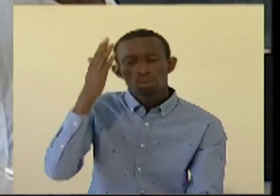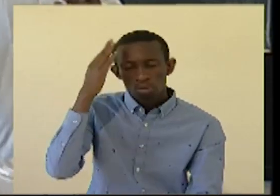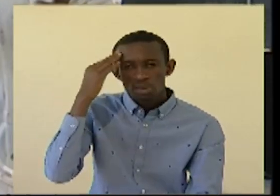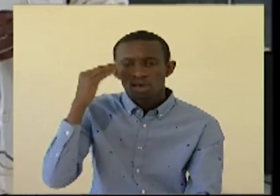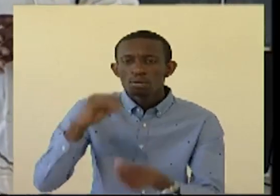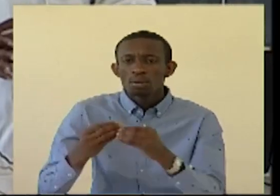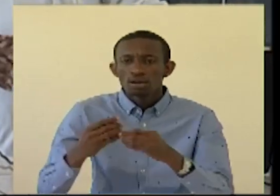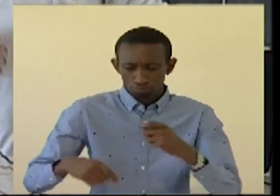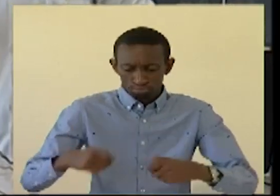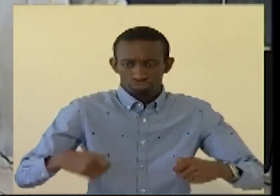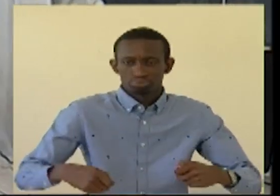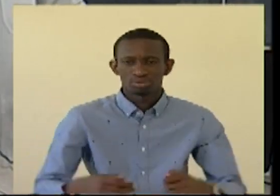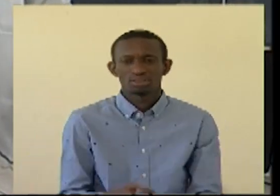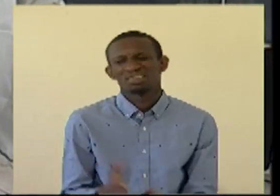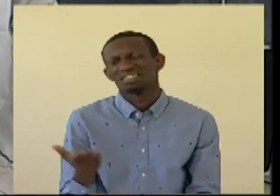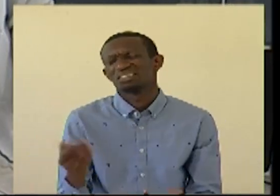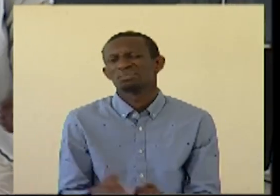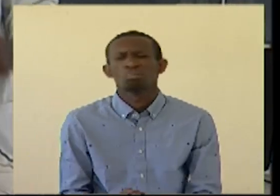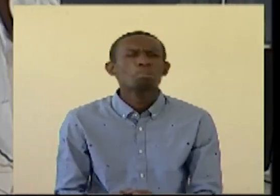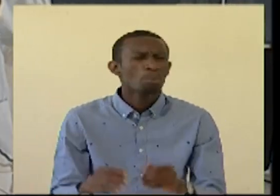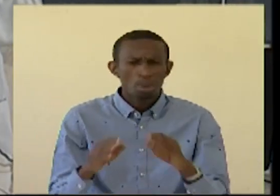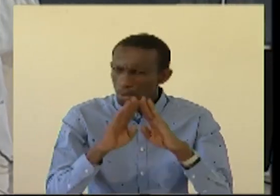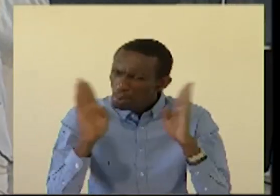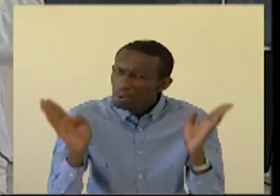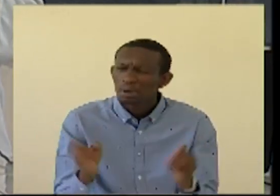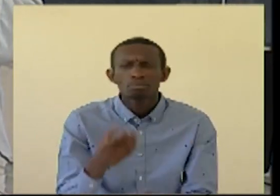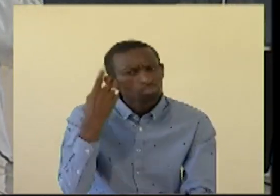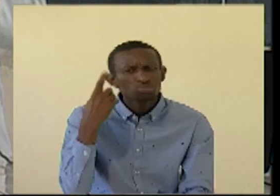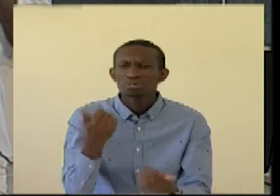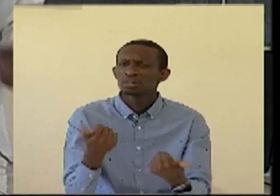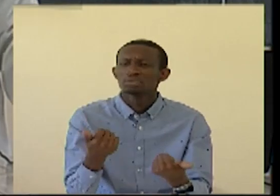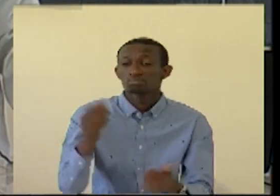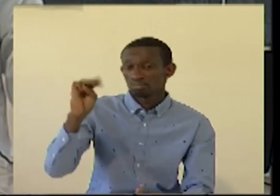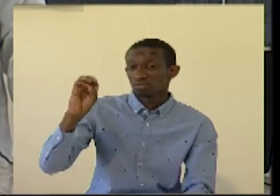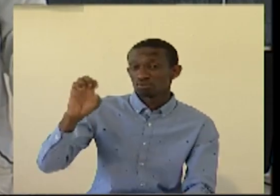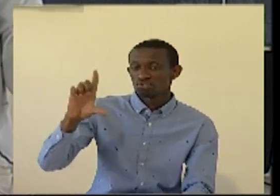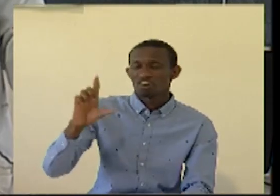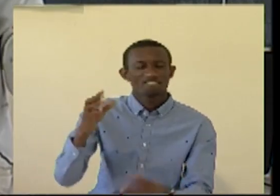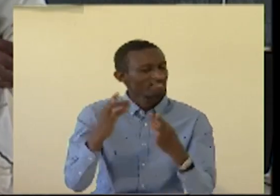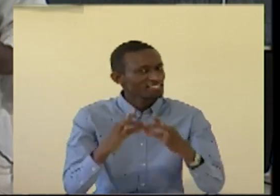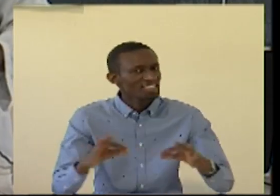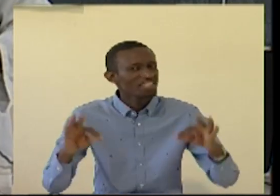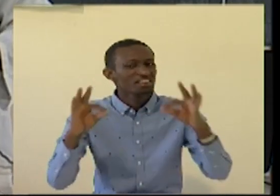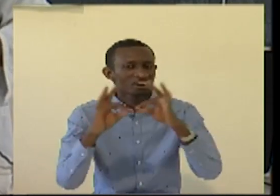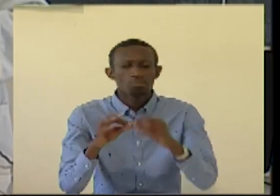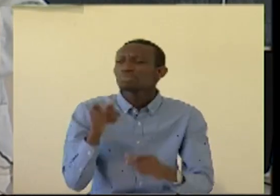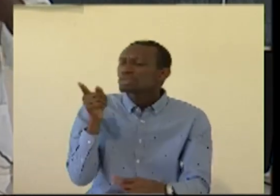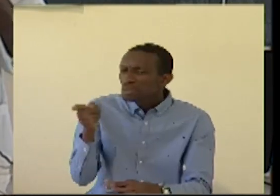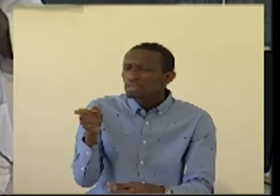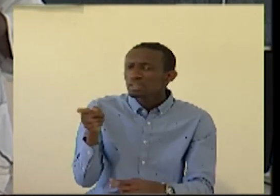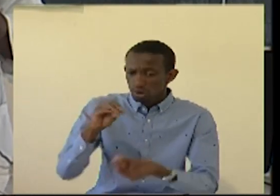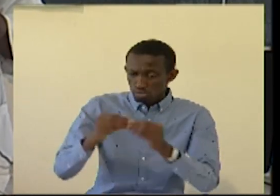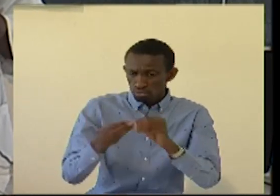something very clear that the mole was really needed. That quantity we call a mole, the